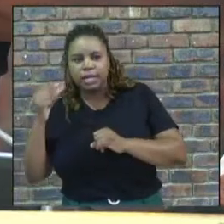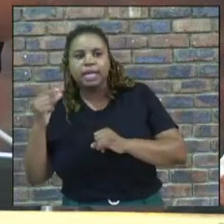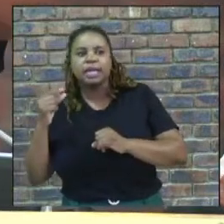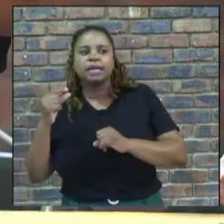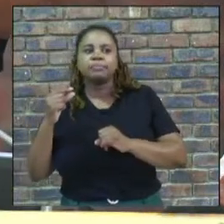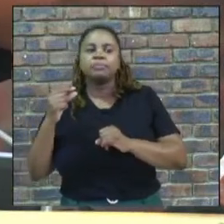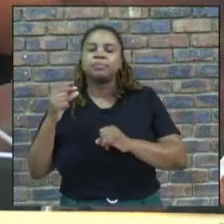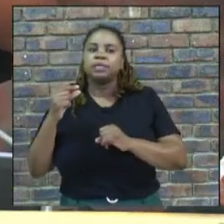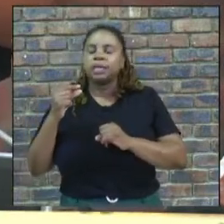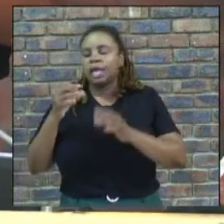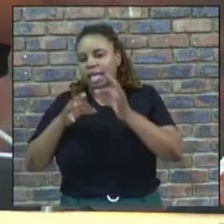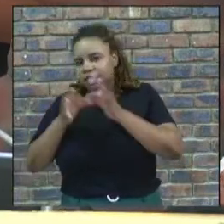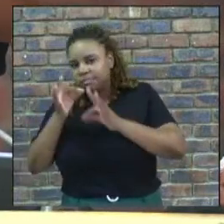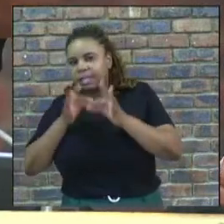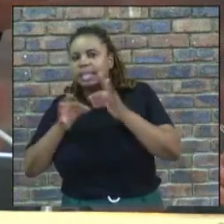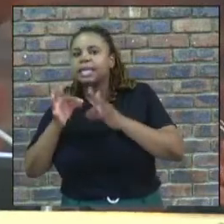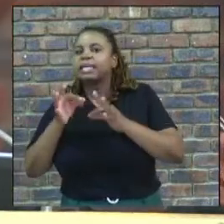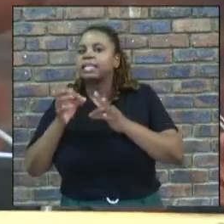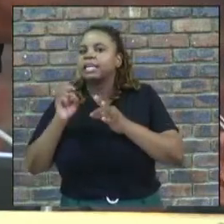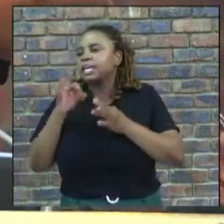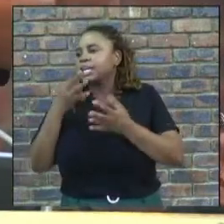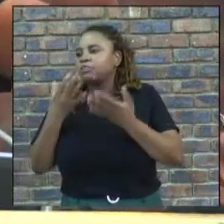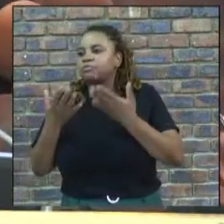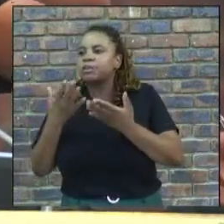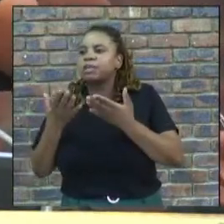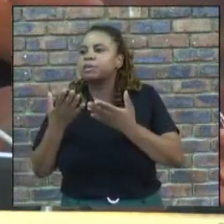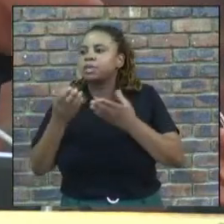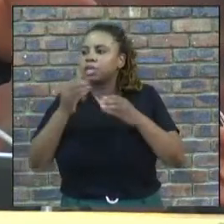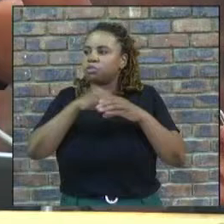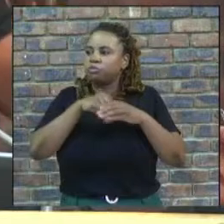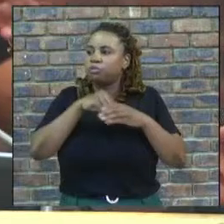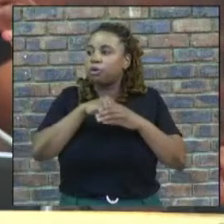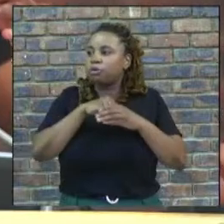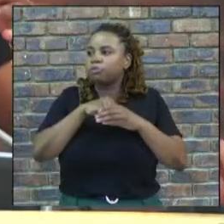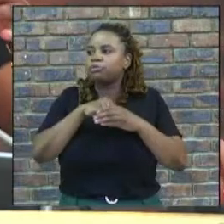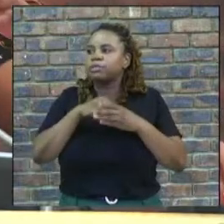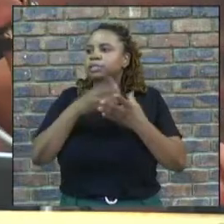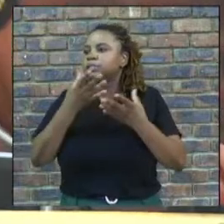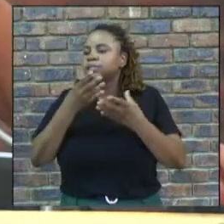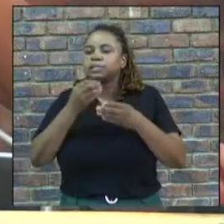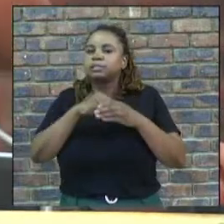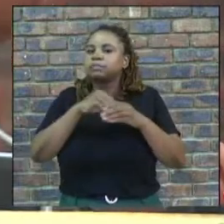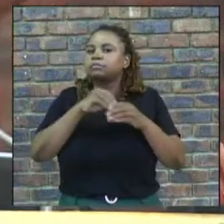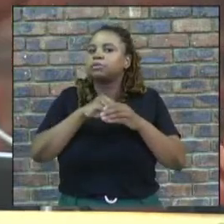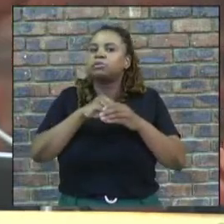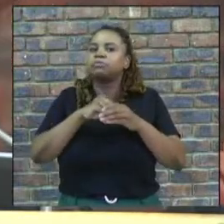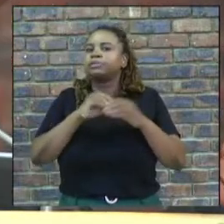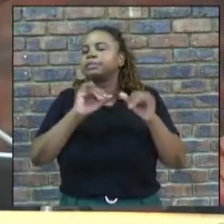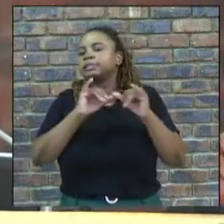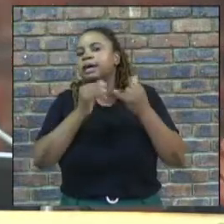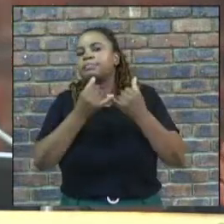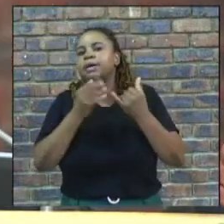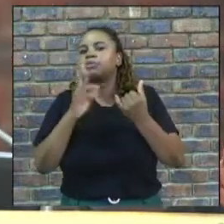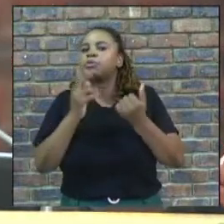an association or any organization, just also indicate. Ne? So mama